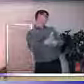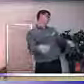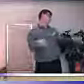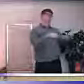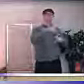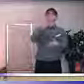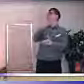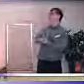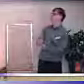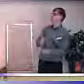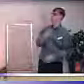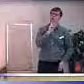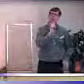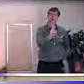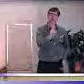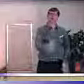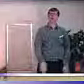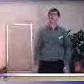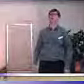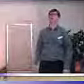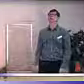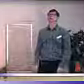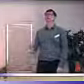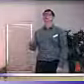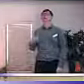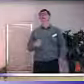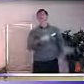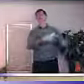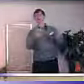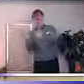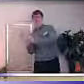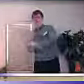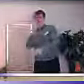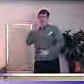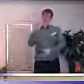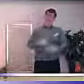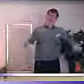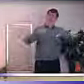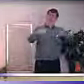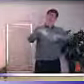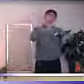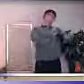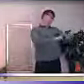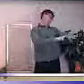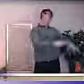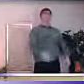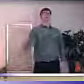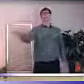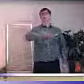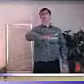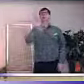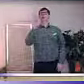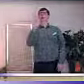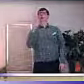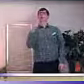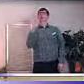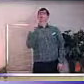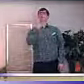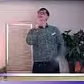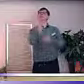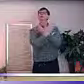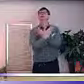truly are, that this is the opportunity now that we are the beloved of God, that we